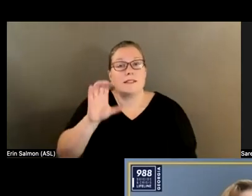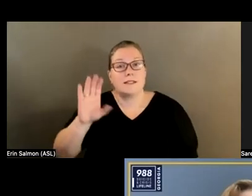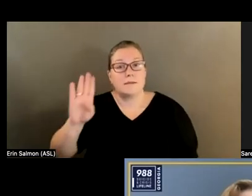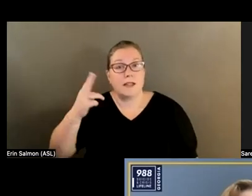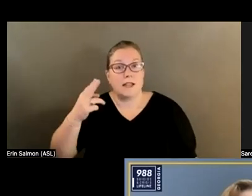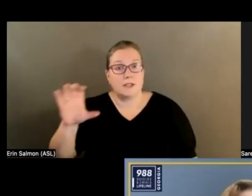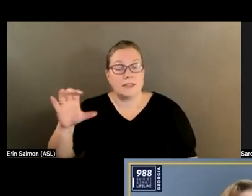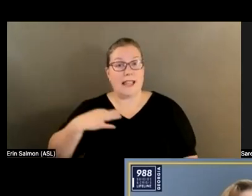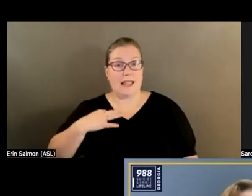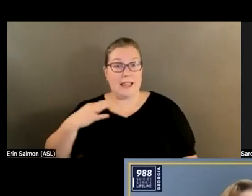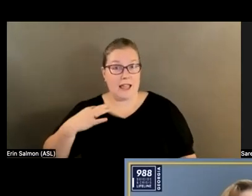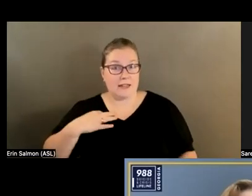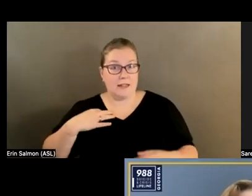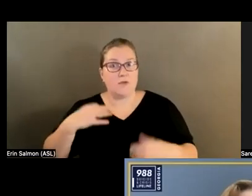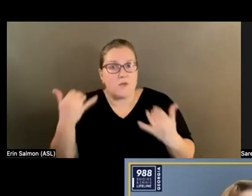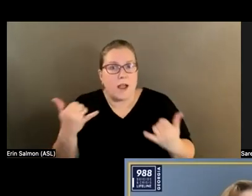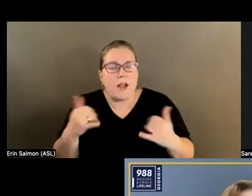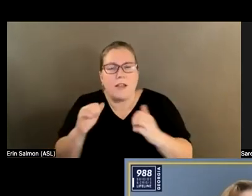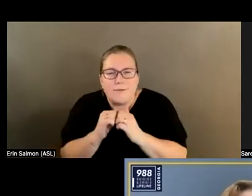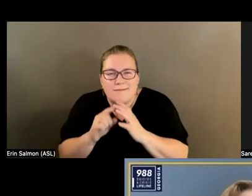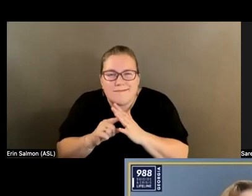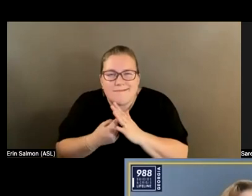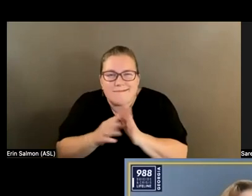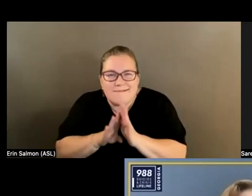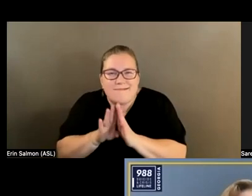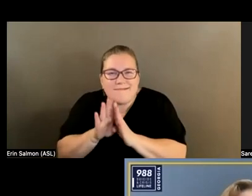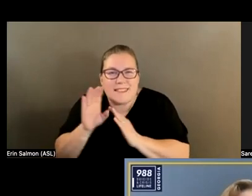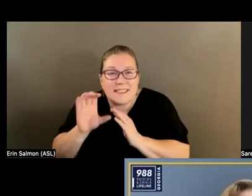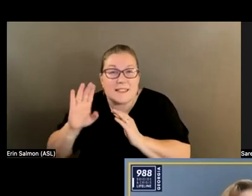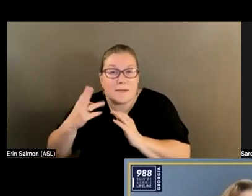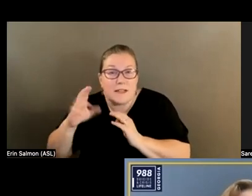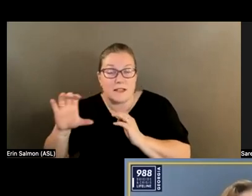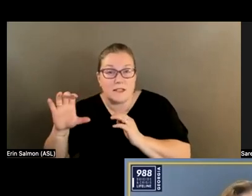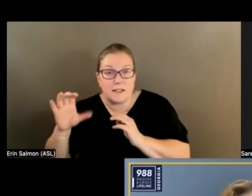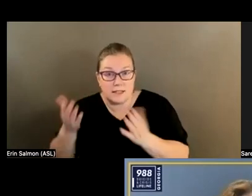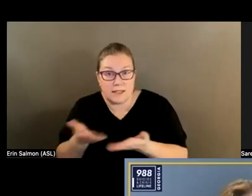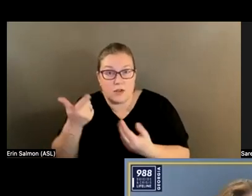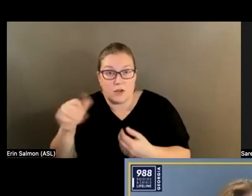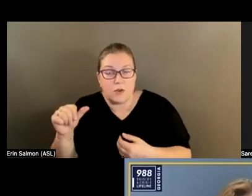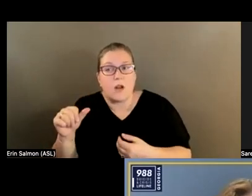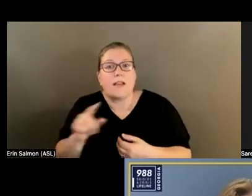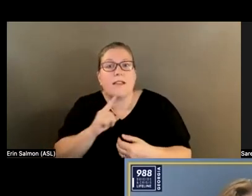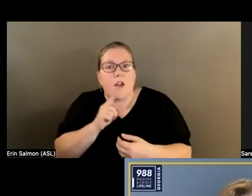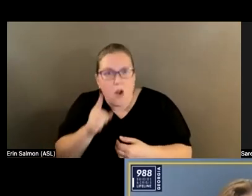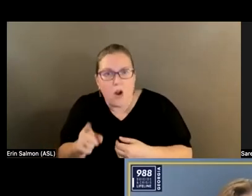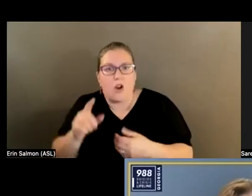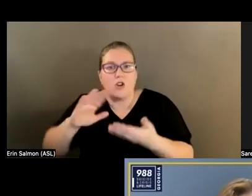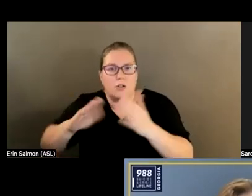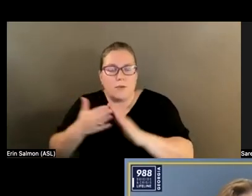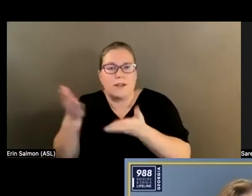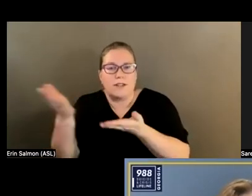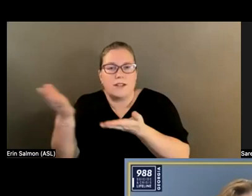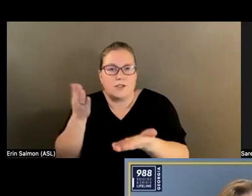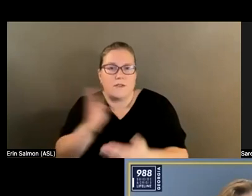CCBHC candidates, the emerging CCBHCs in Georgia, are community service